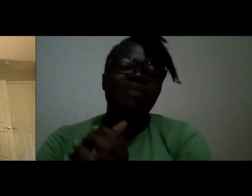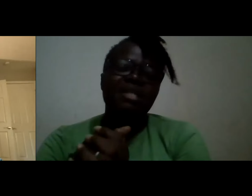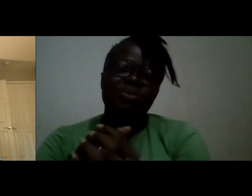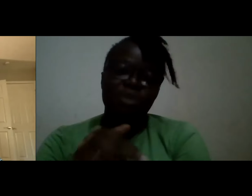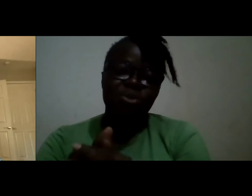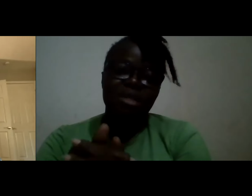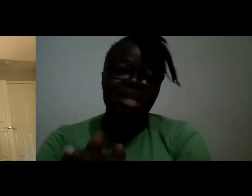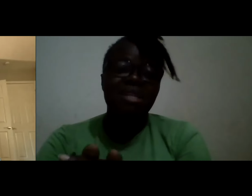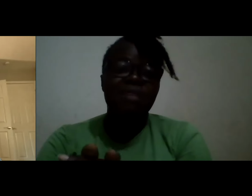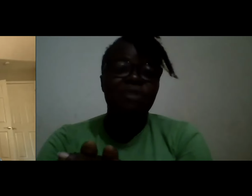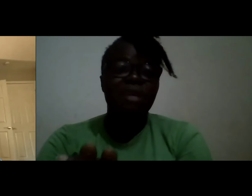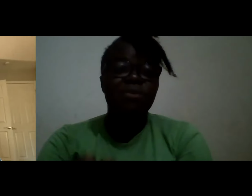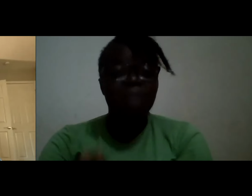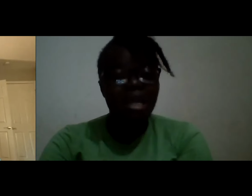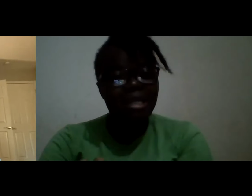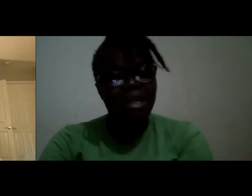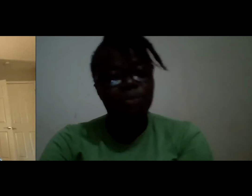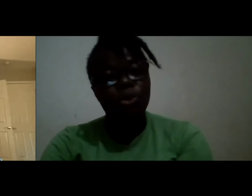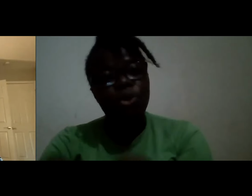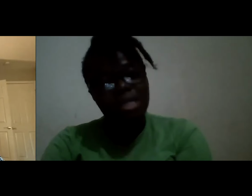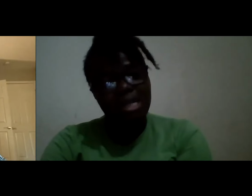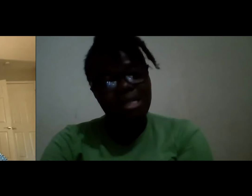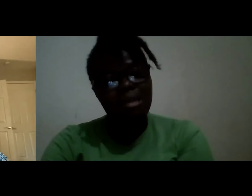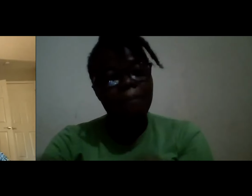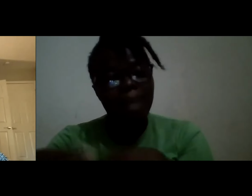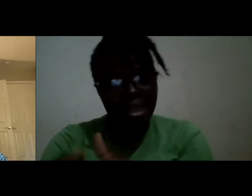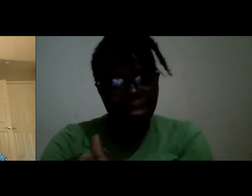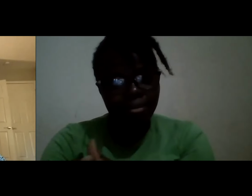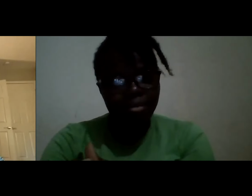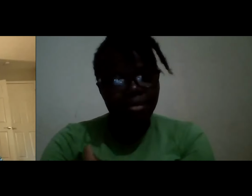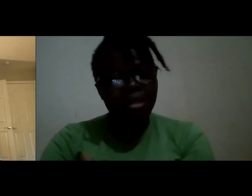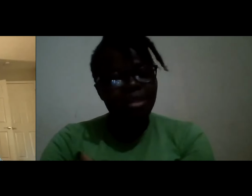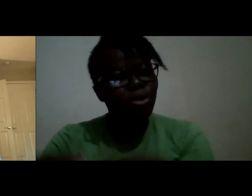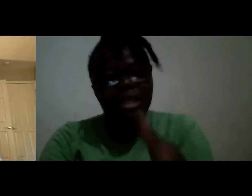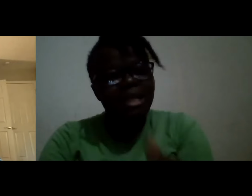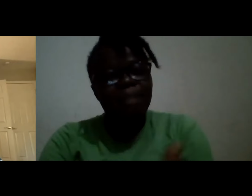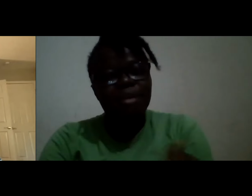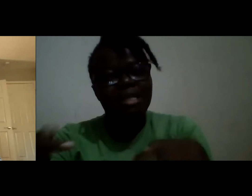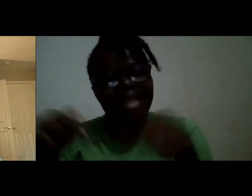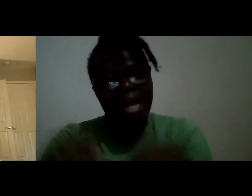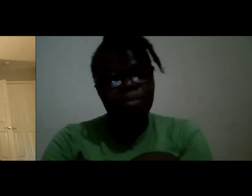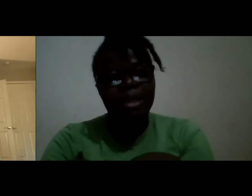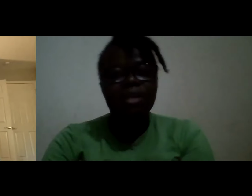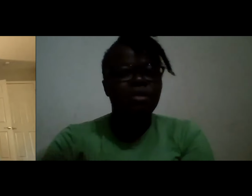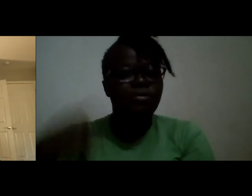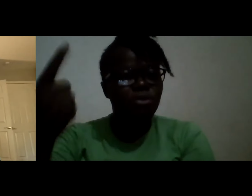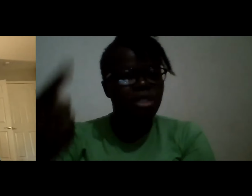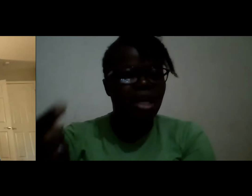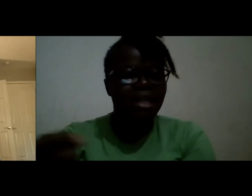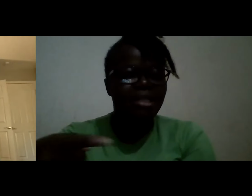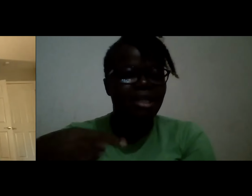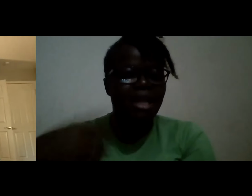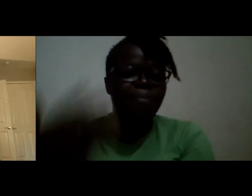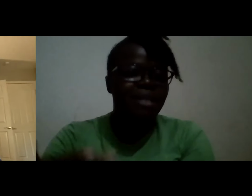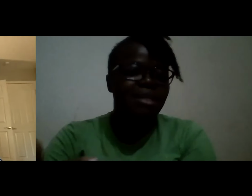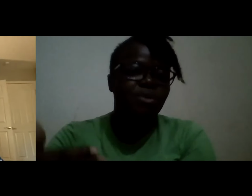would advise that we do it, even if it would mean that it would cost us money. Don't think about it now, but think of the future